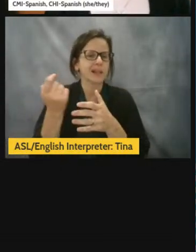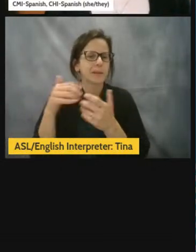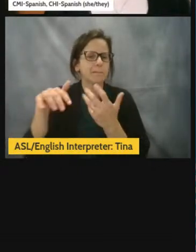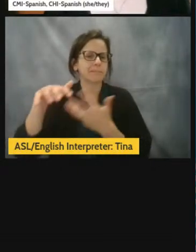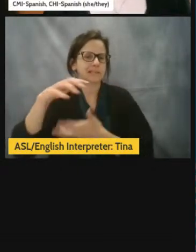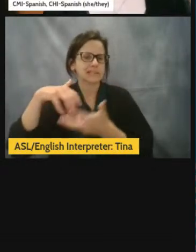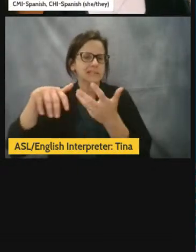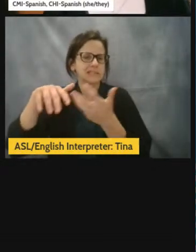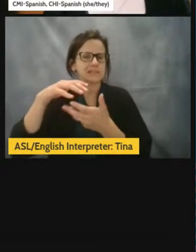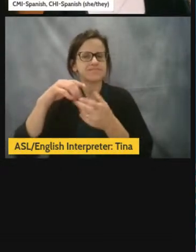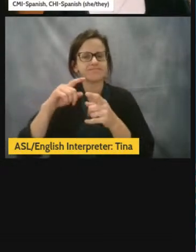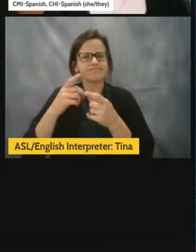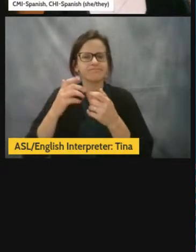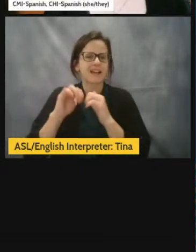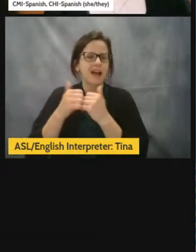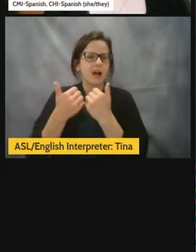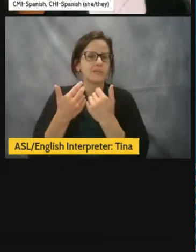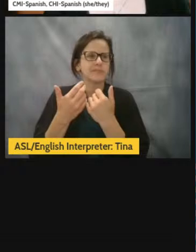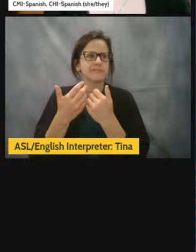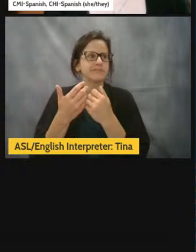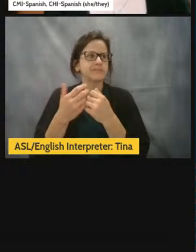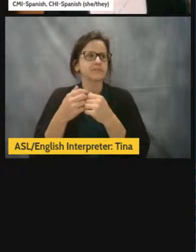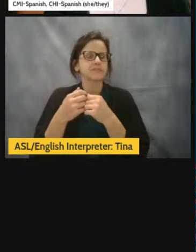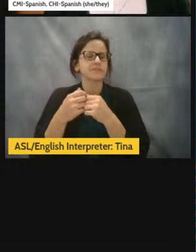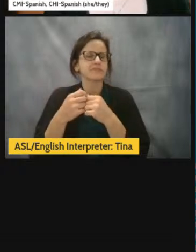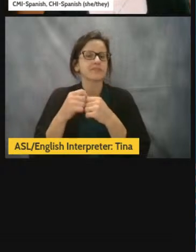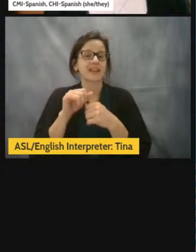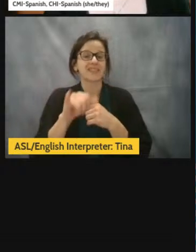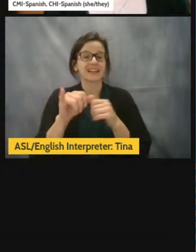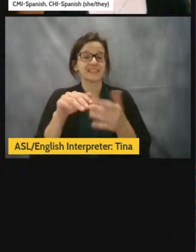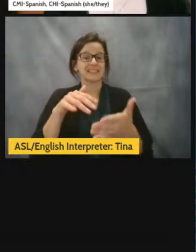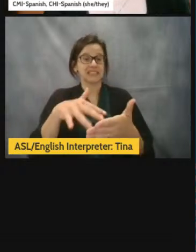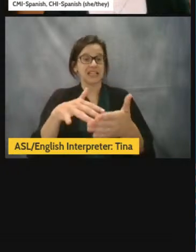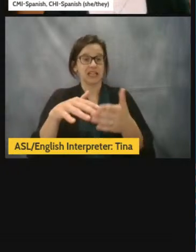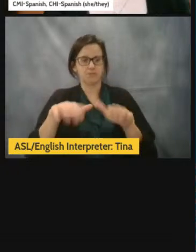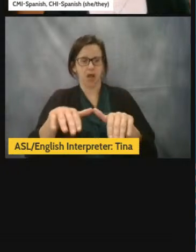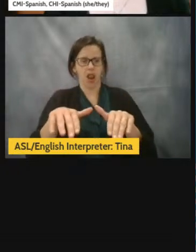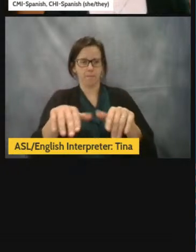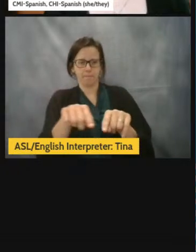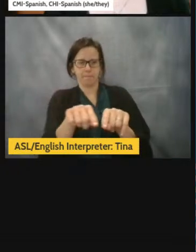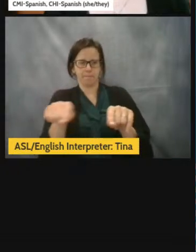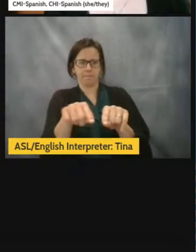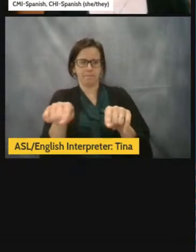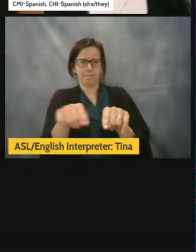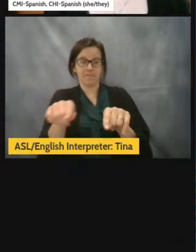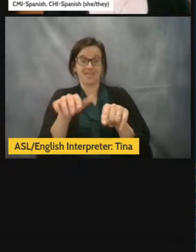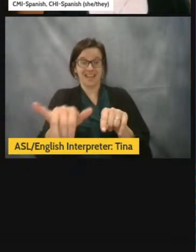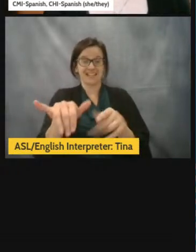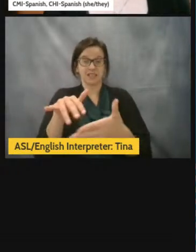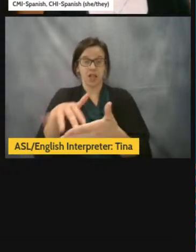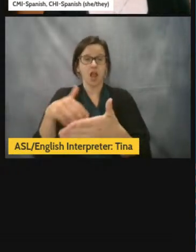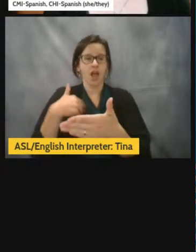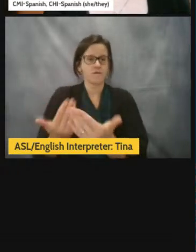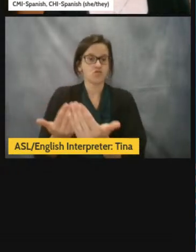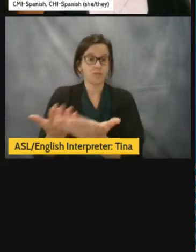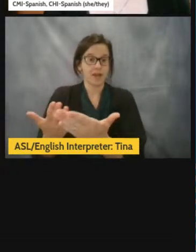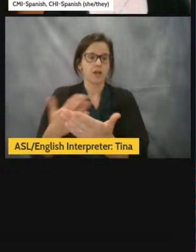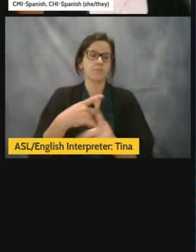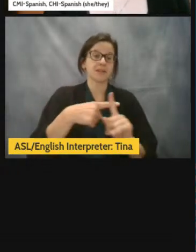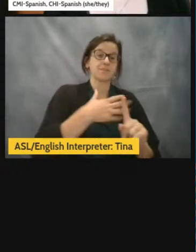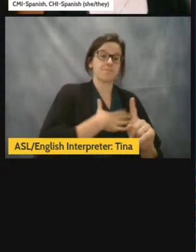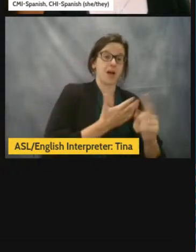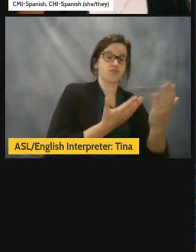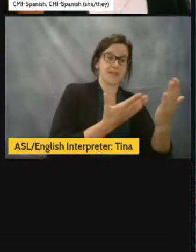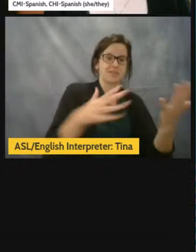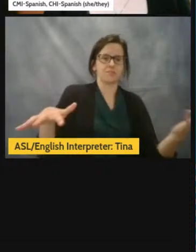applicable recommendations from the study mentioned below, along with my own recommendations. So greeting the